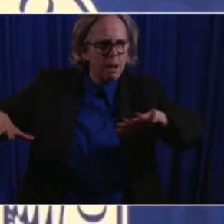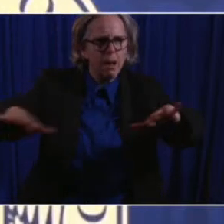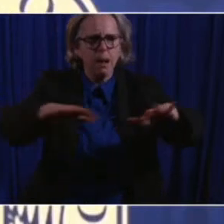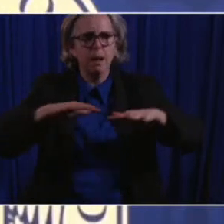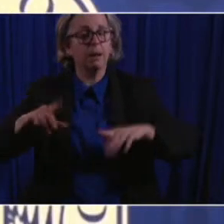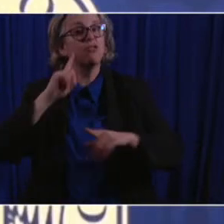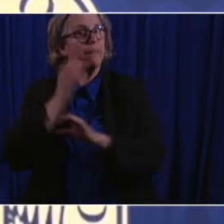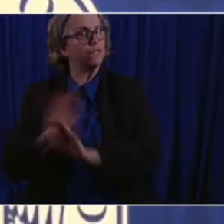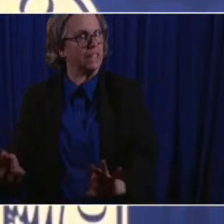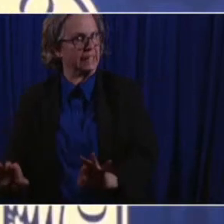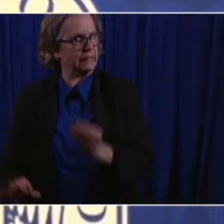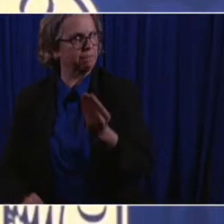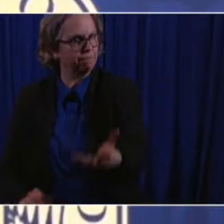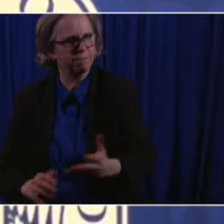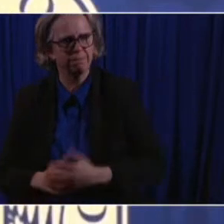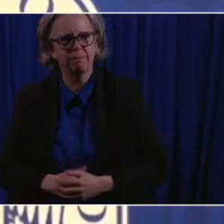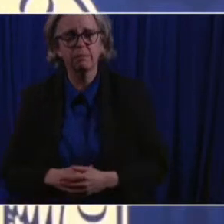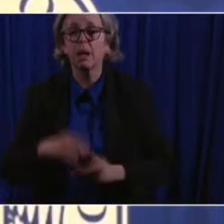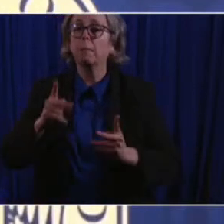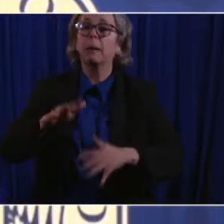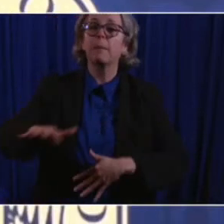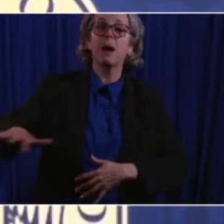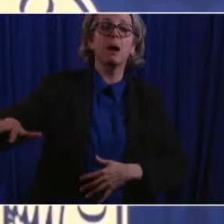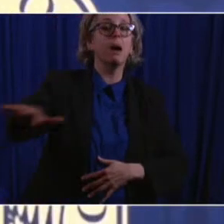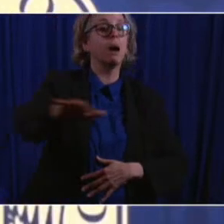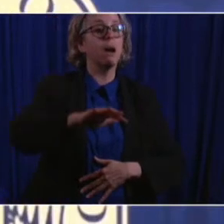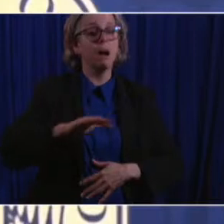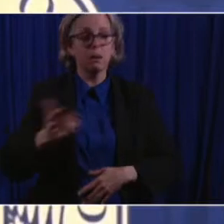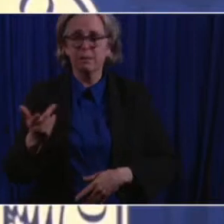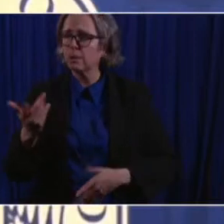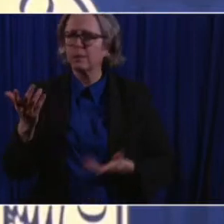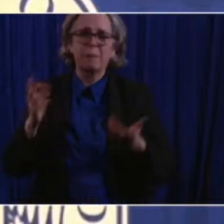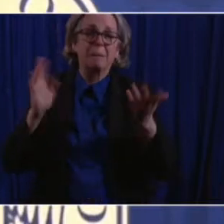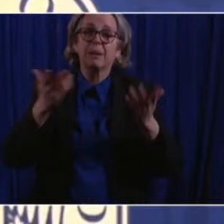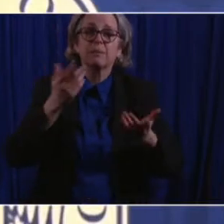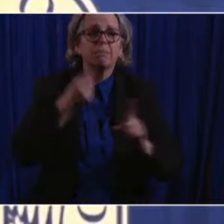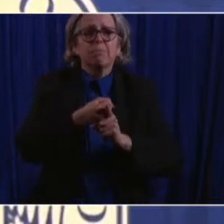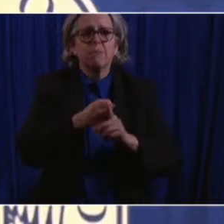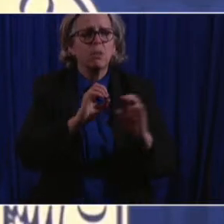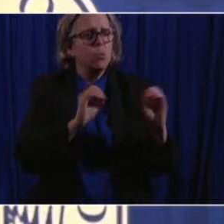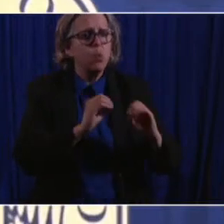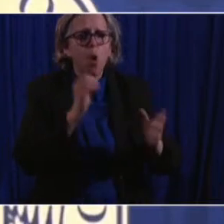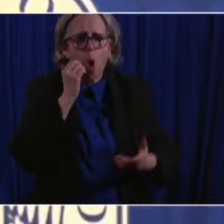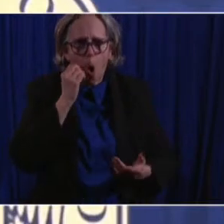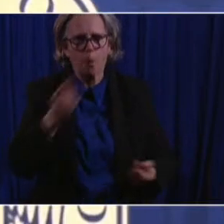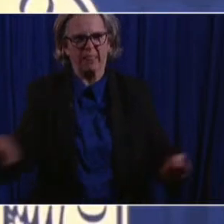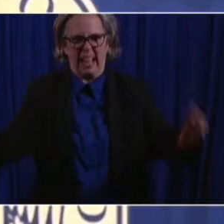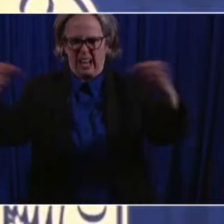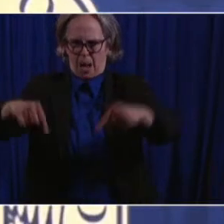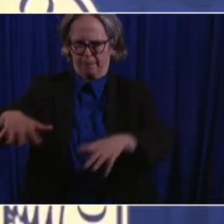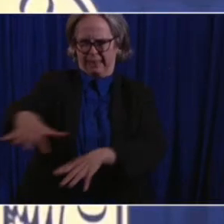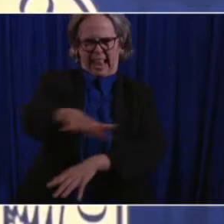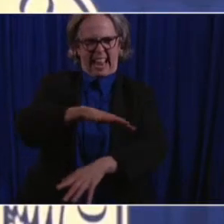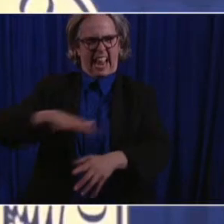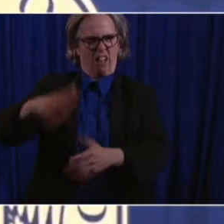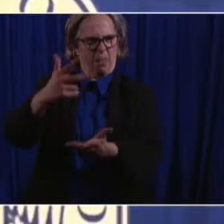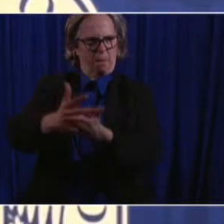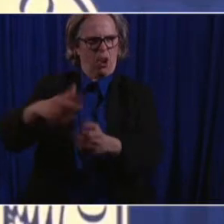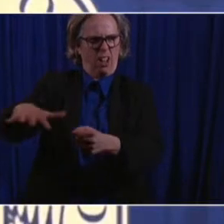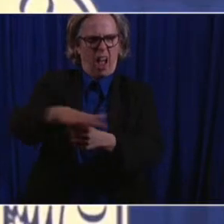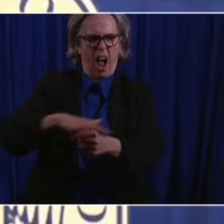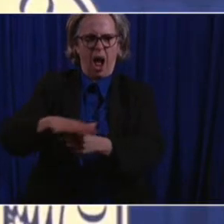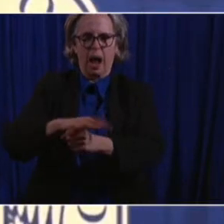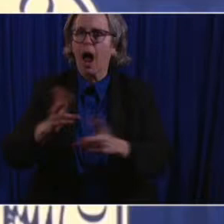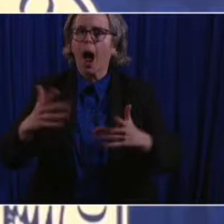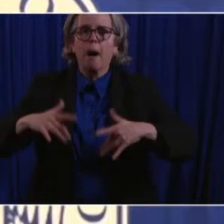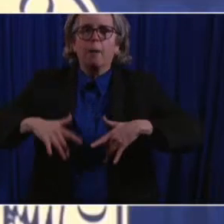are homeless and multi-home, different situations come and get their vaccine from us. And they are so happy. And I'm